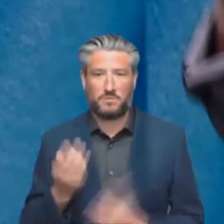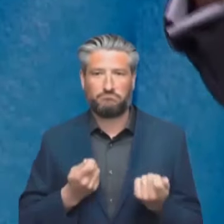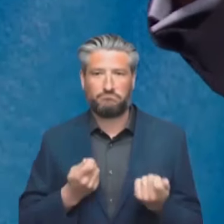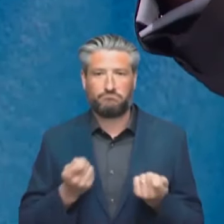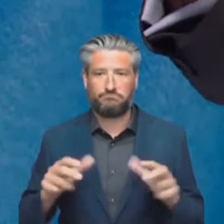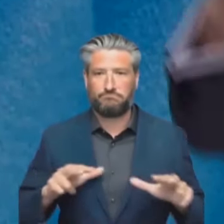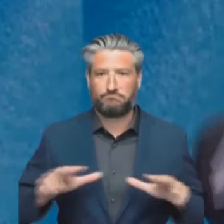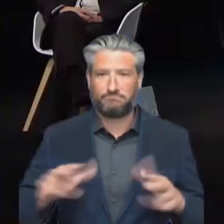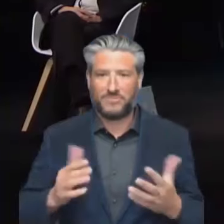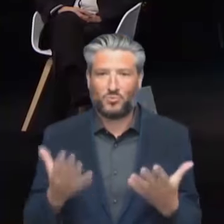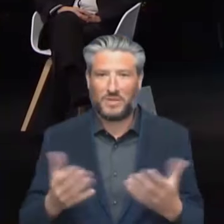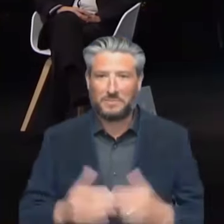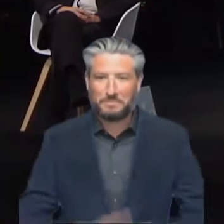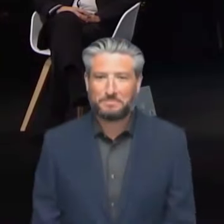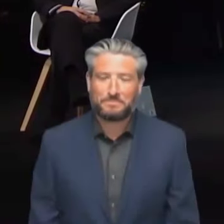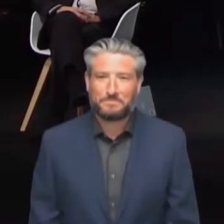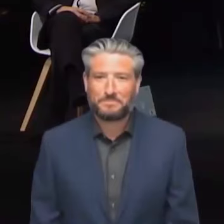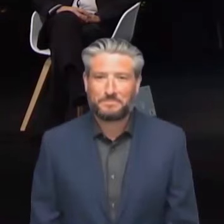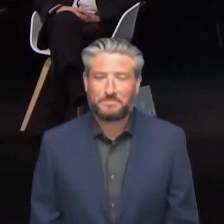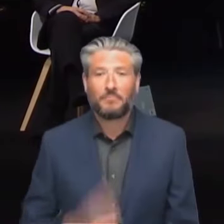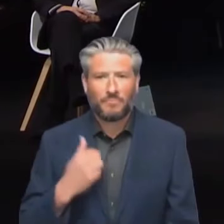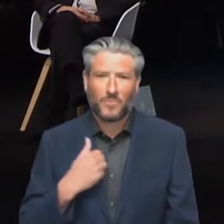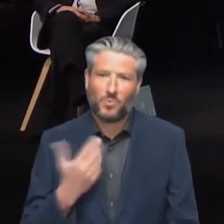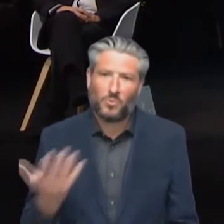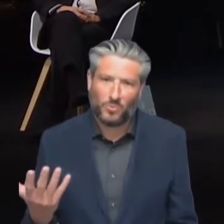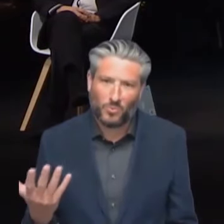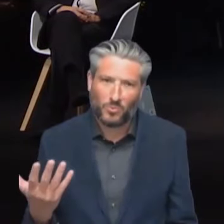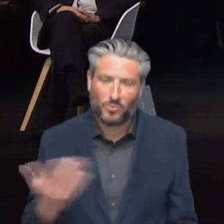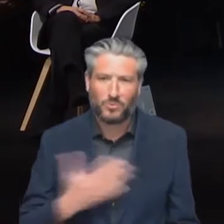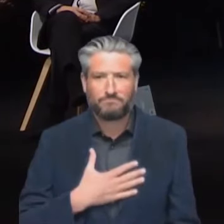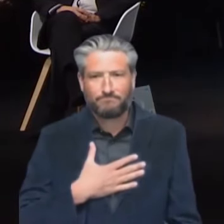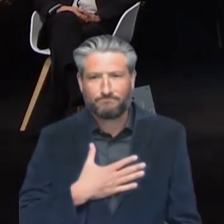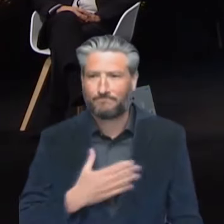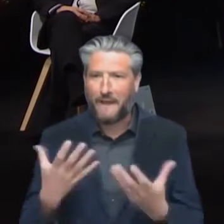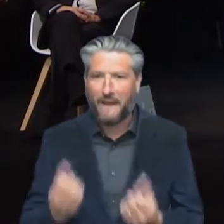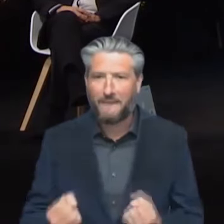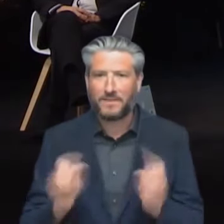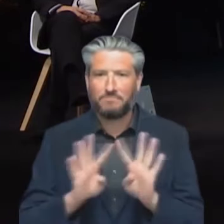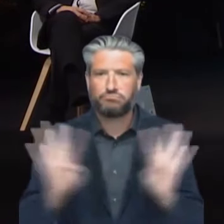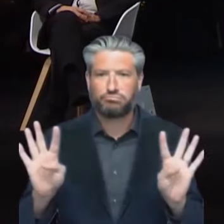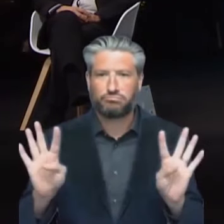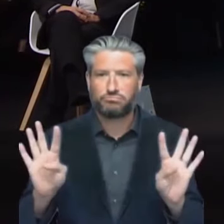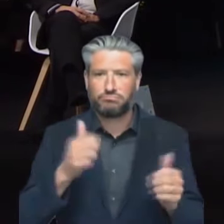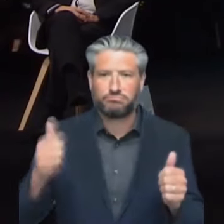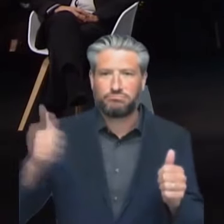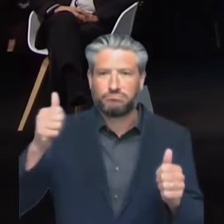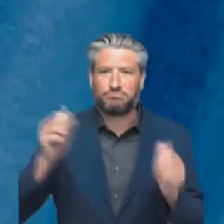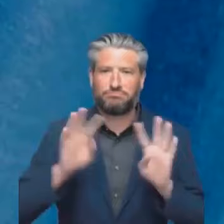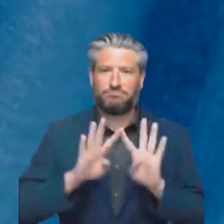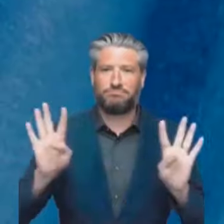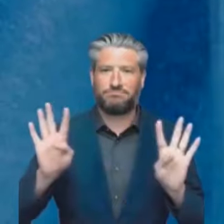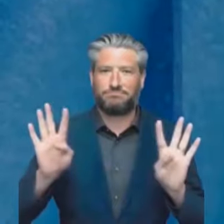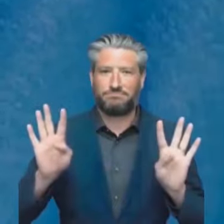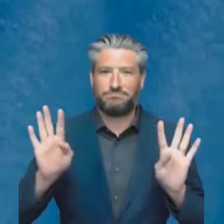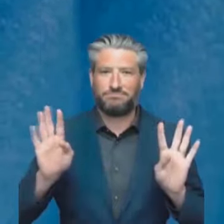also a great pleasure to have with us the members of the Board of Directors, some of whom, of course, are joining us by video conference as they were unable